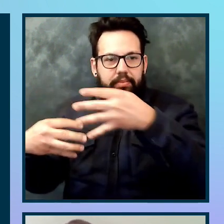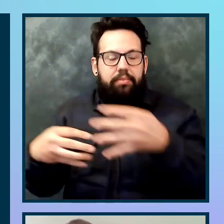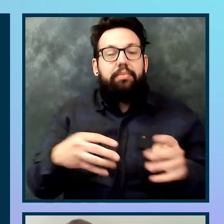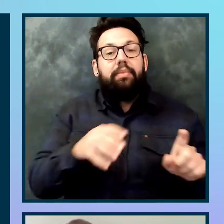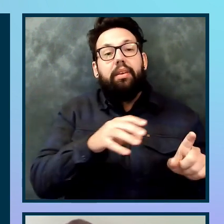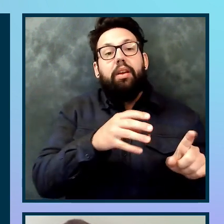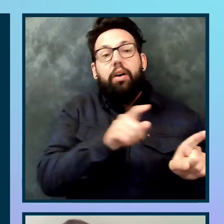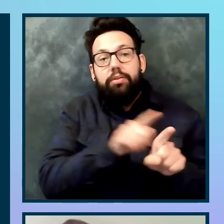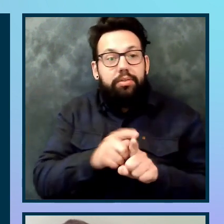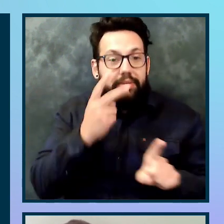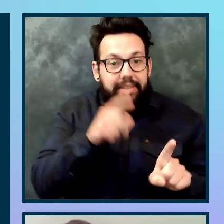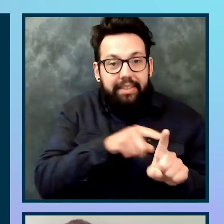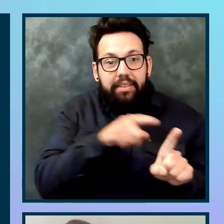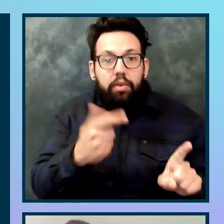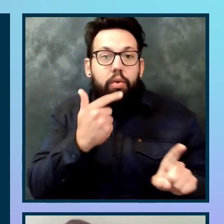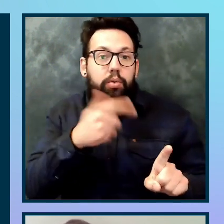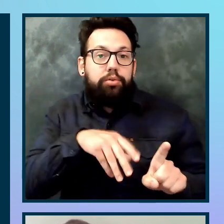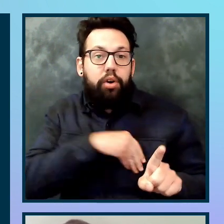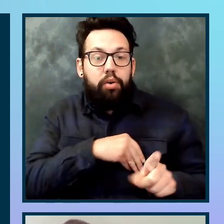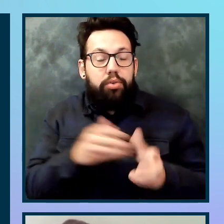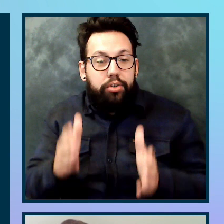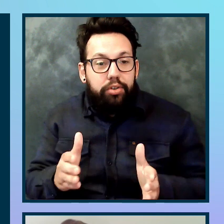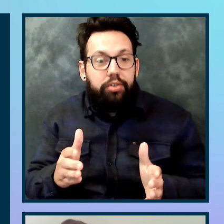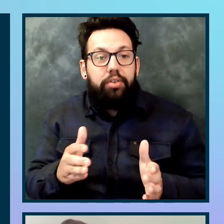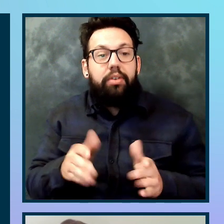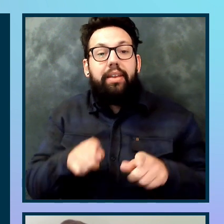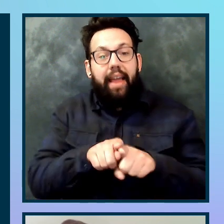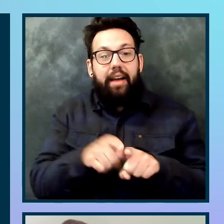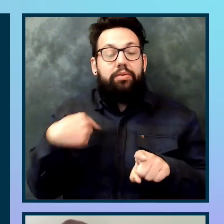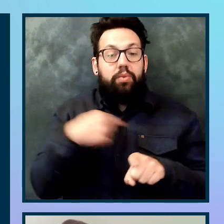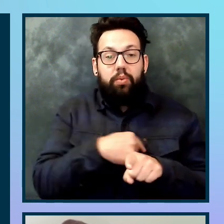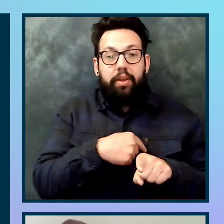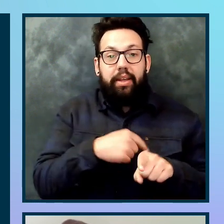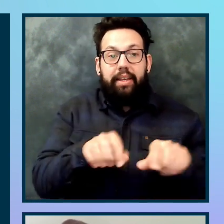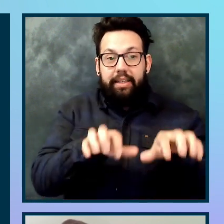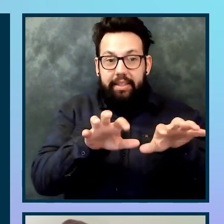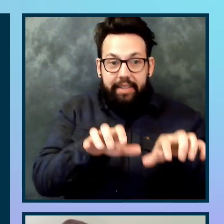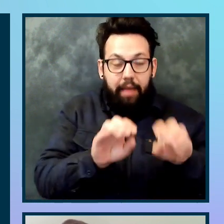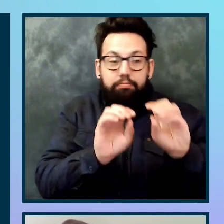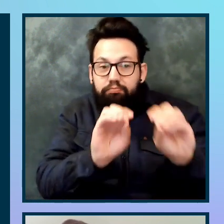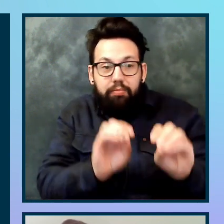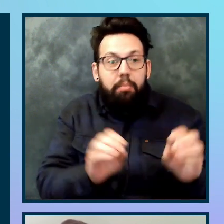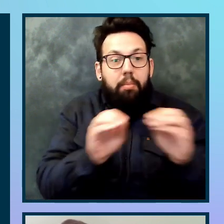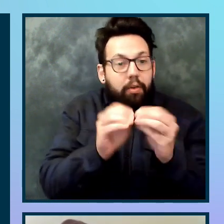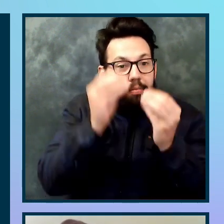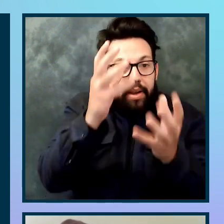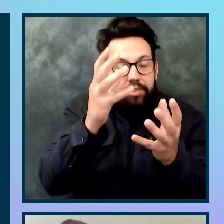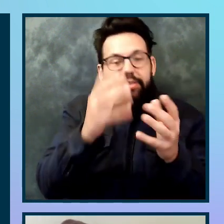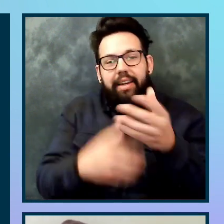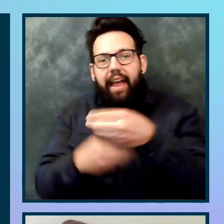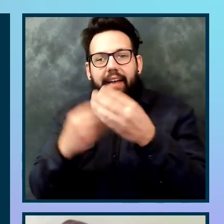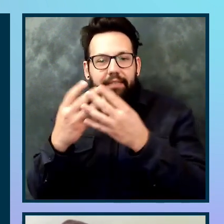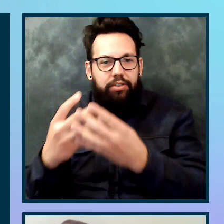there we can see as we type, we can filter dynamically. And so we can see here the list of